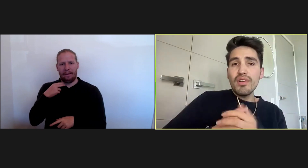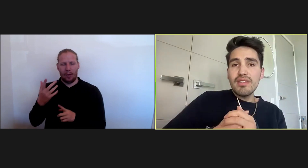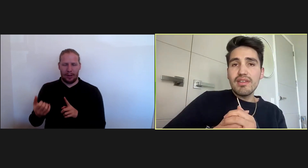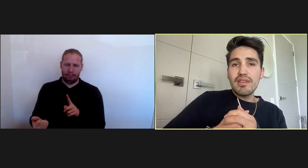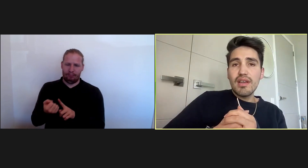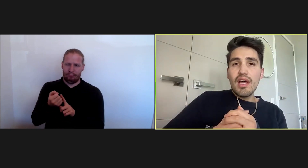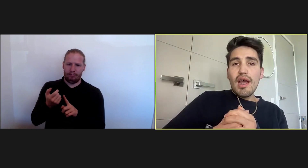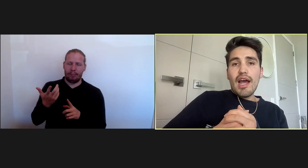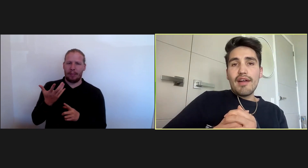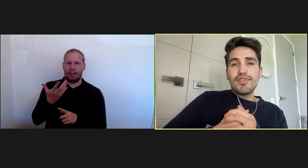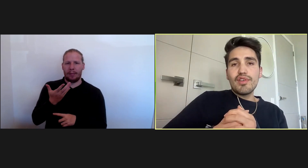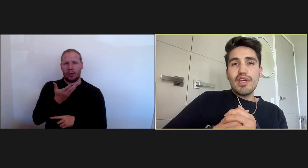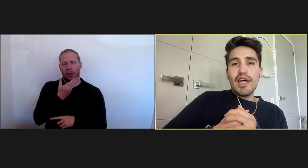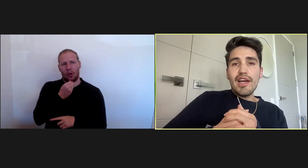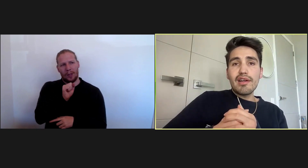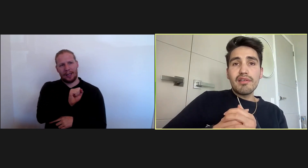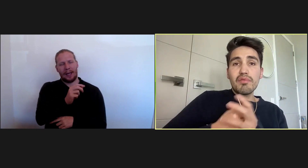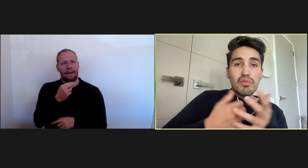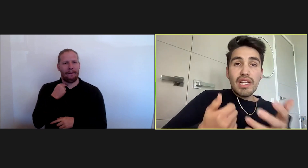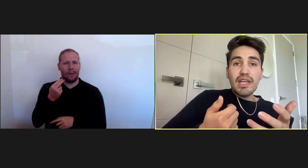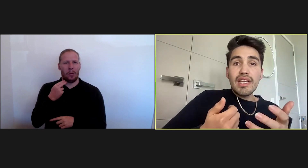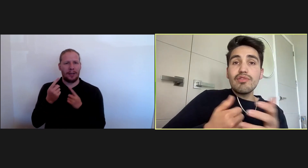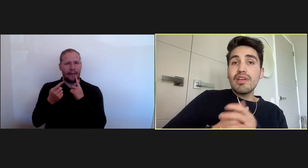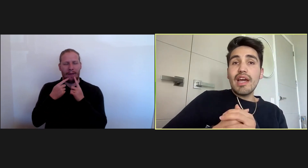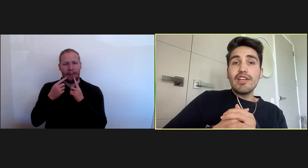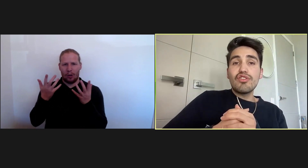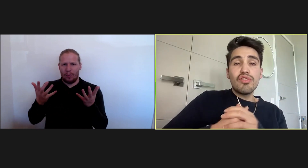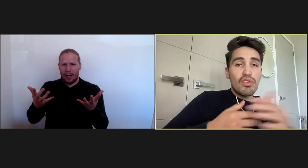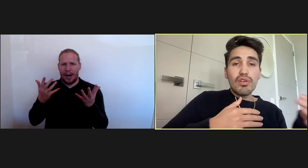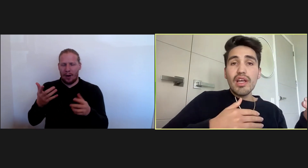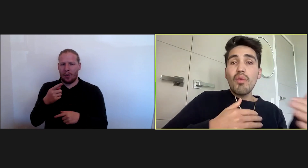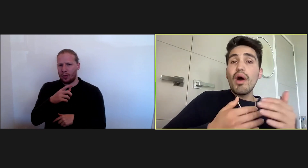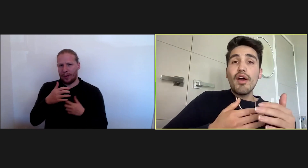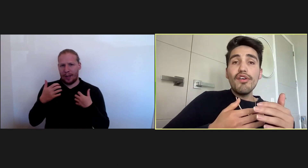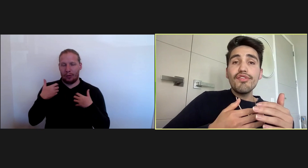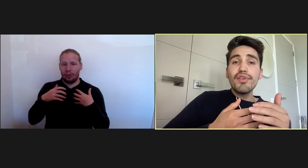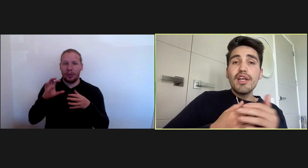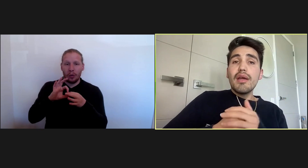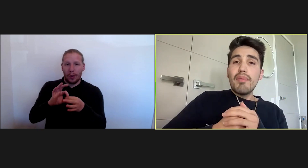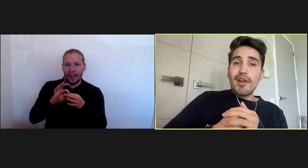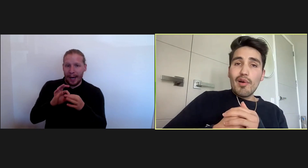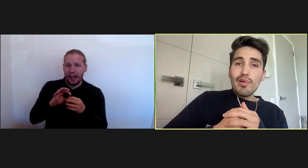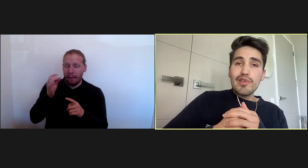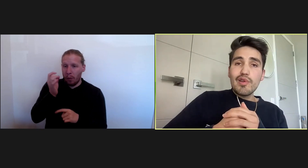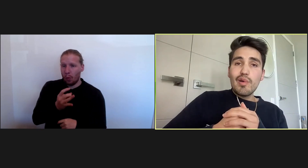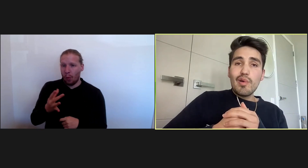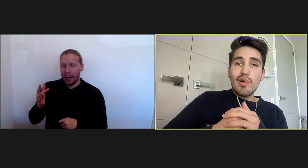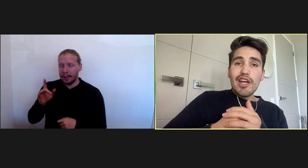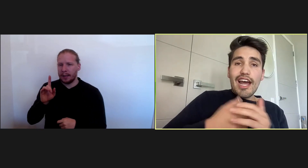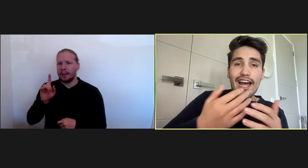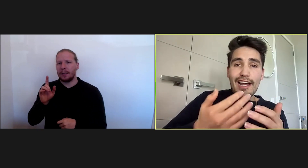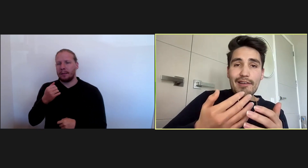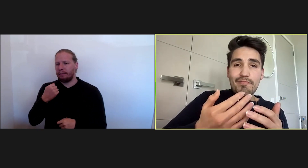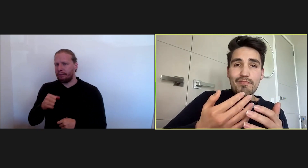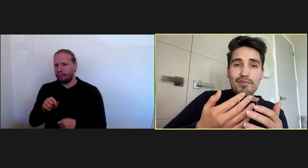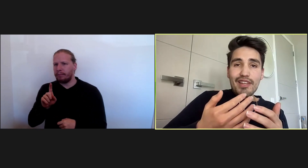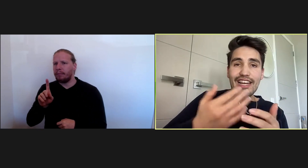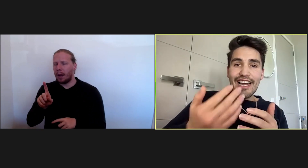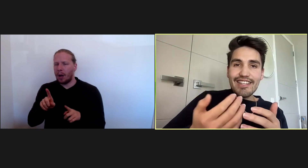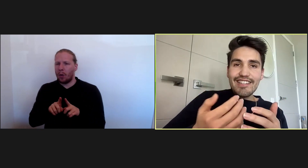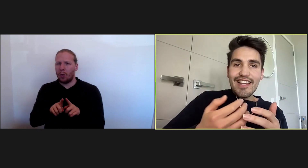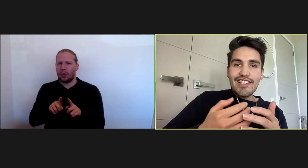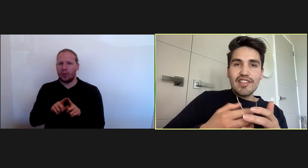their voices? So they are really keen to engage not only a one-off, but also